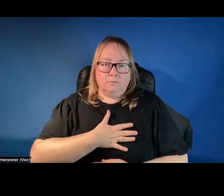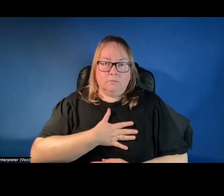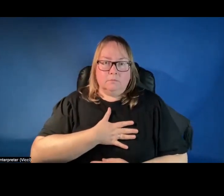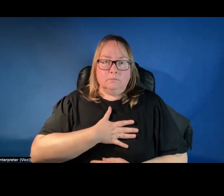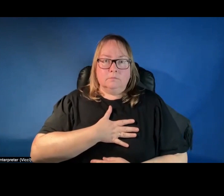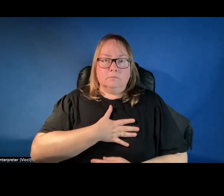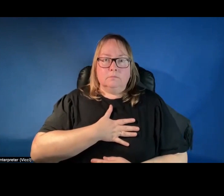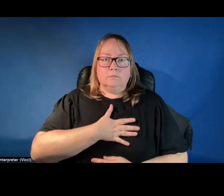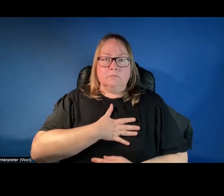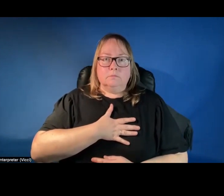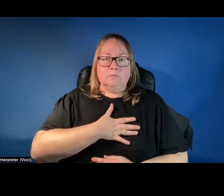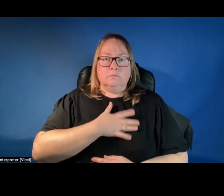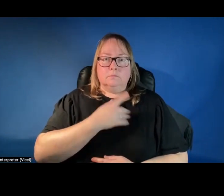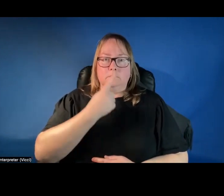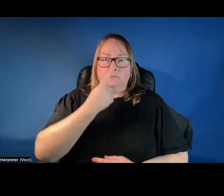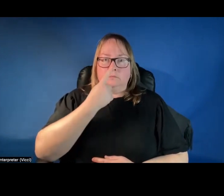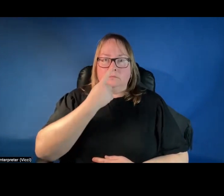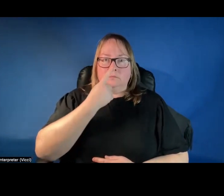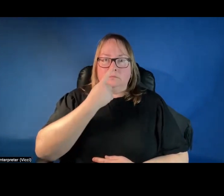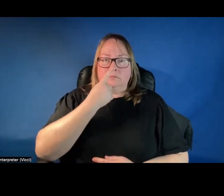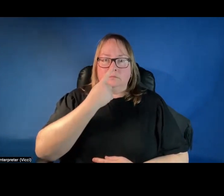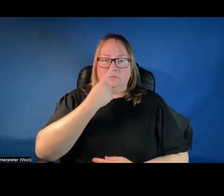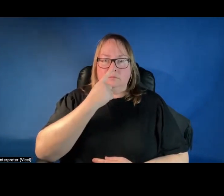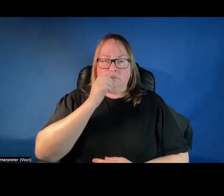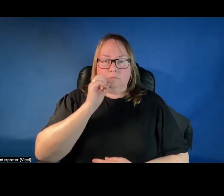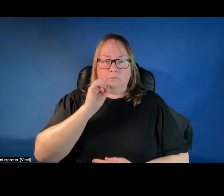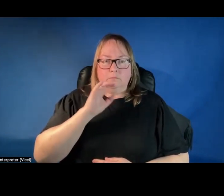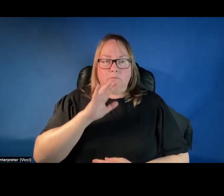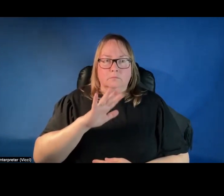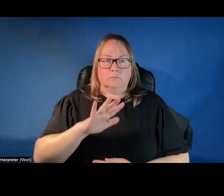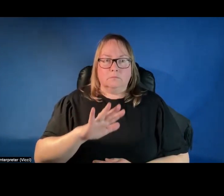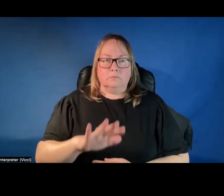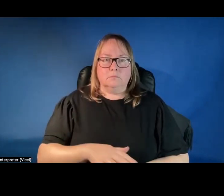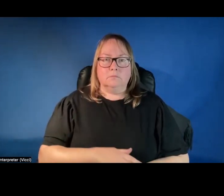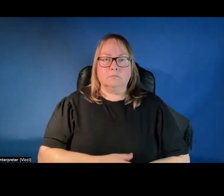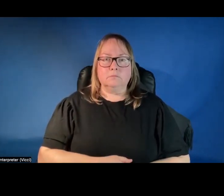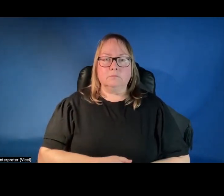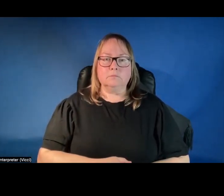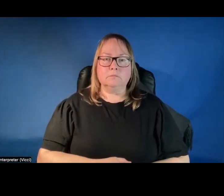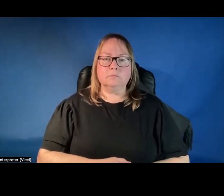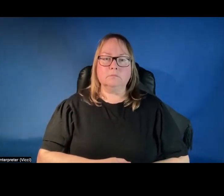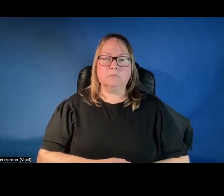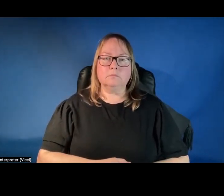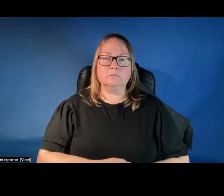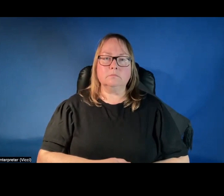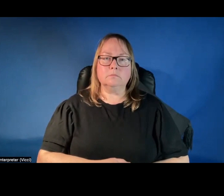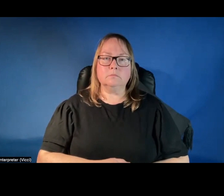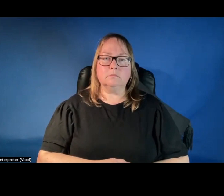your nose, and then do a few stretches with your neck to the left.